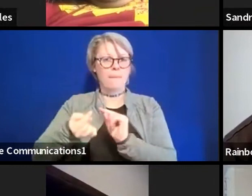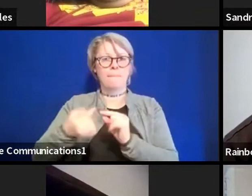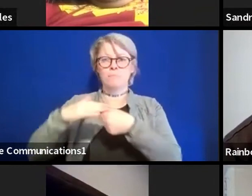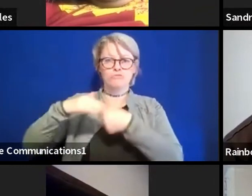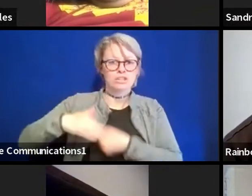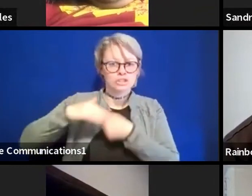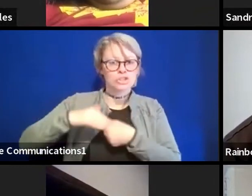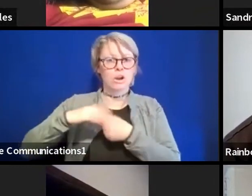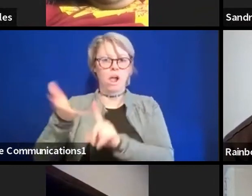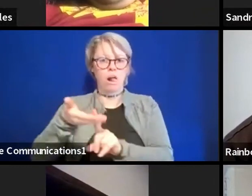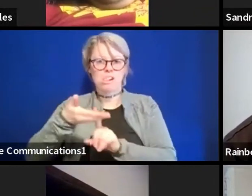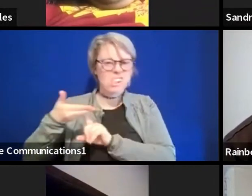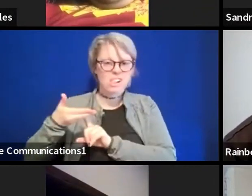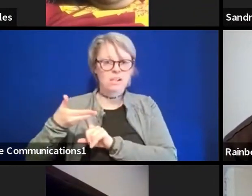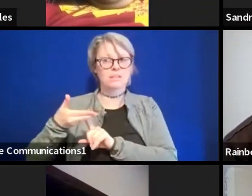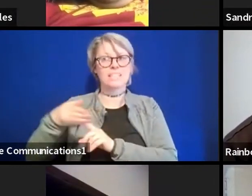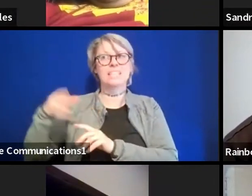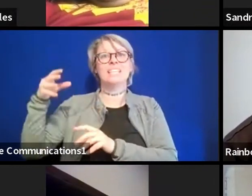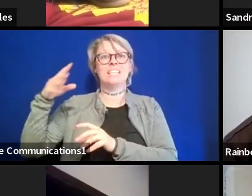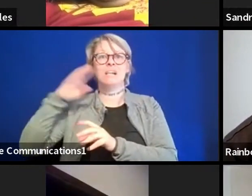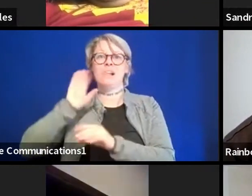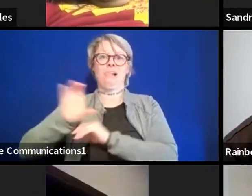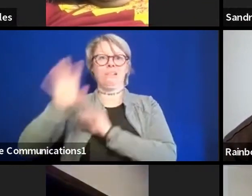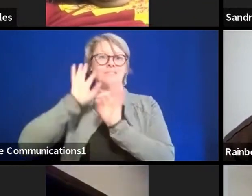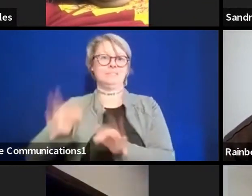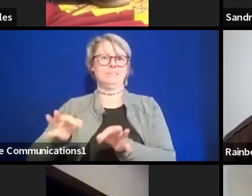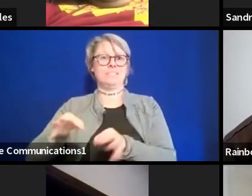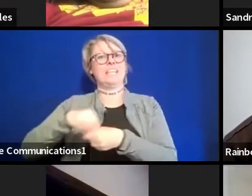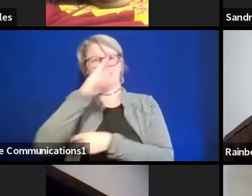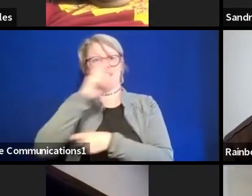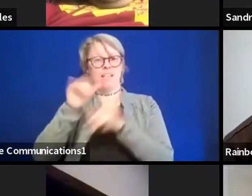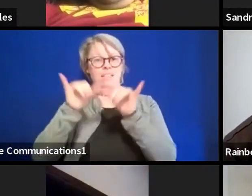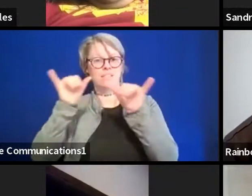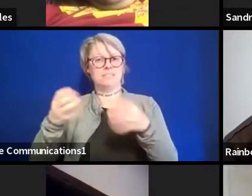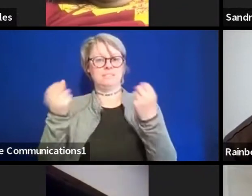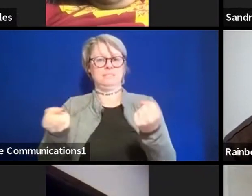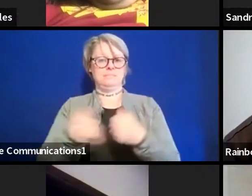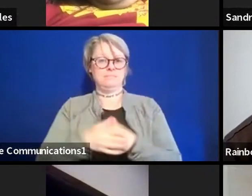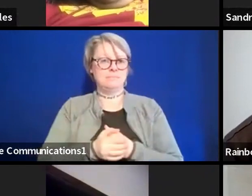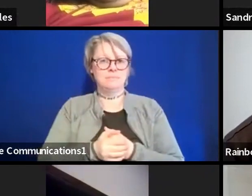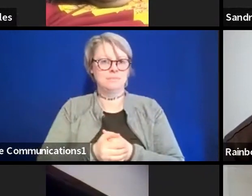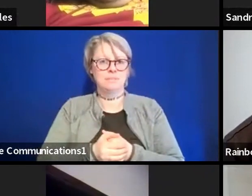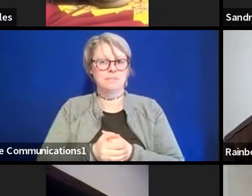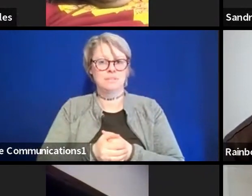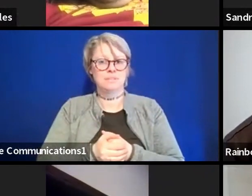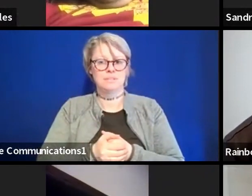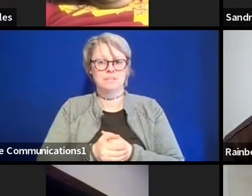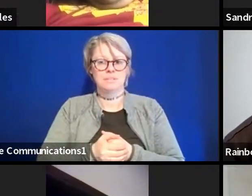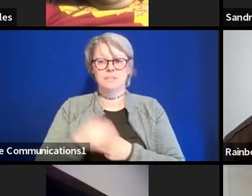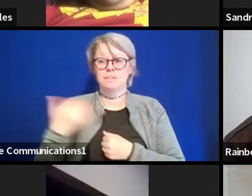coercion, which is being forced to make a choice or pressured to take medicine that you don't